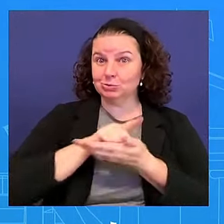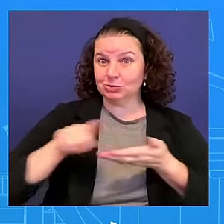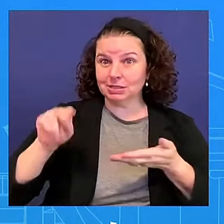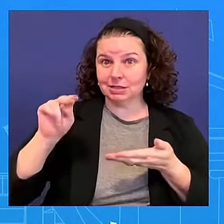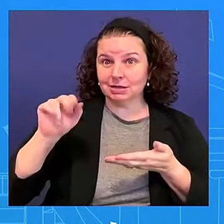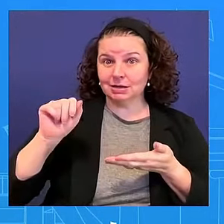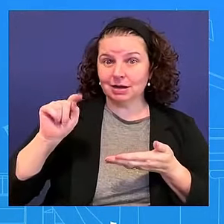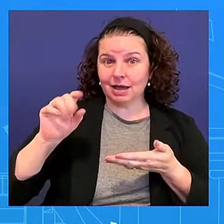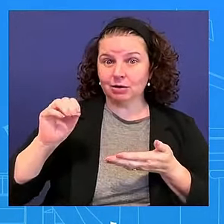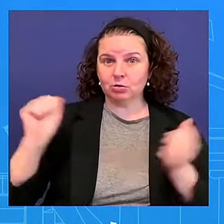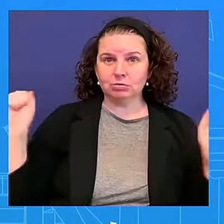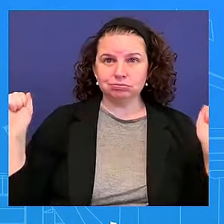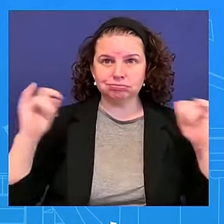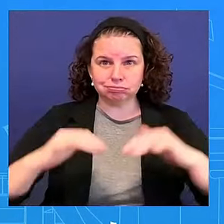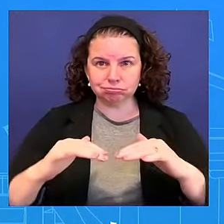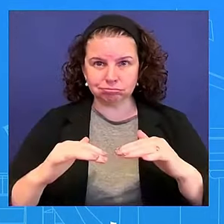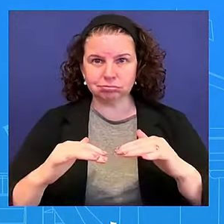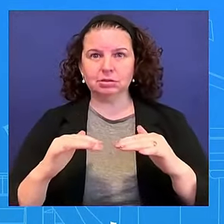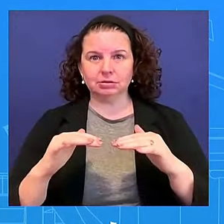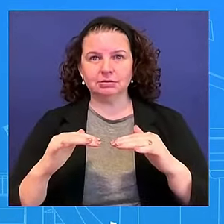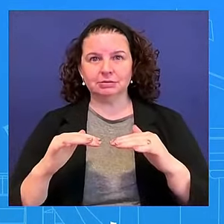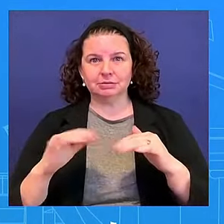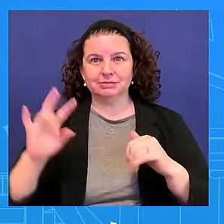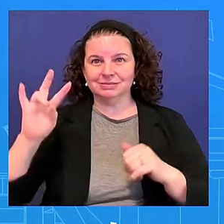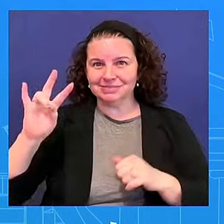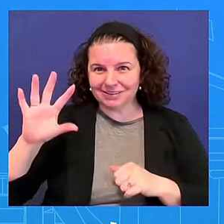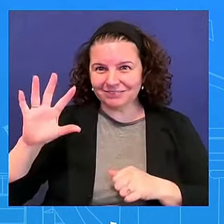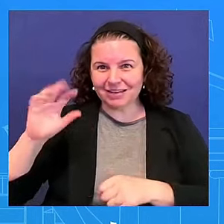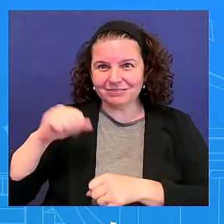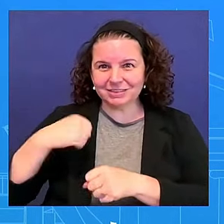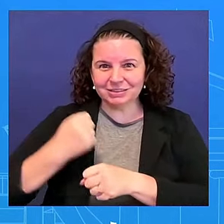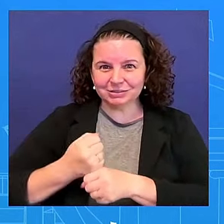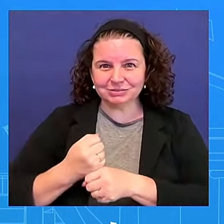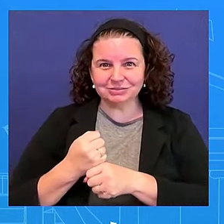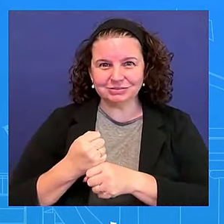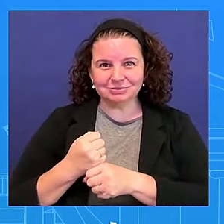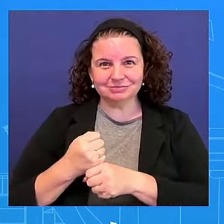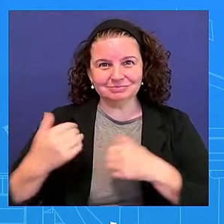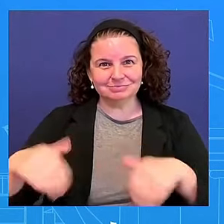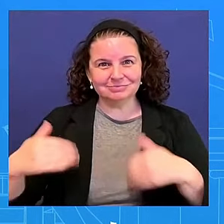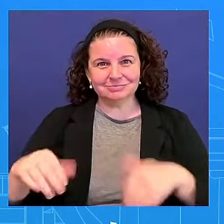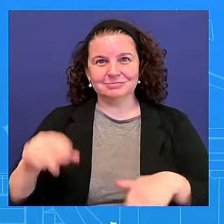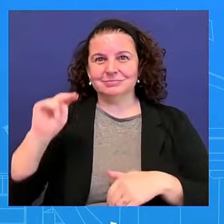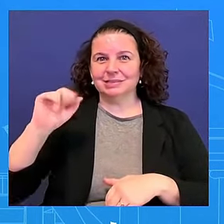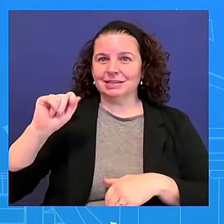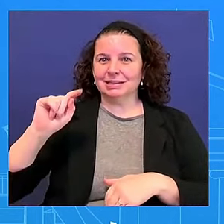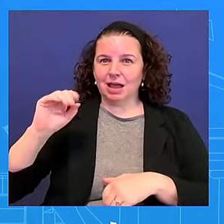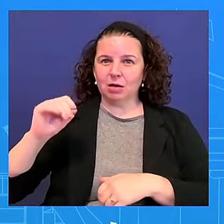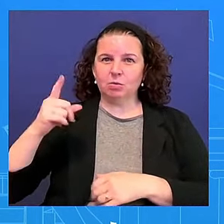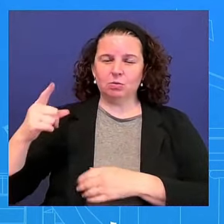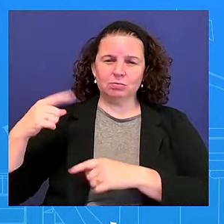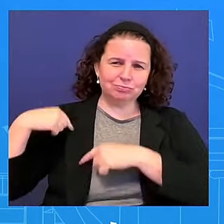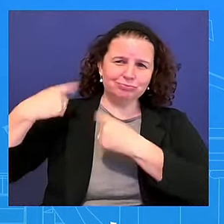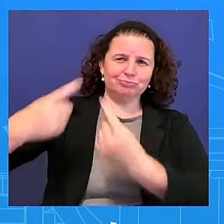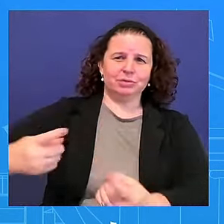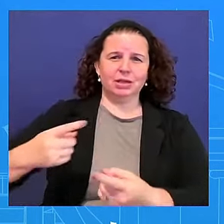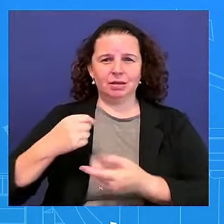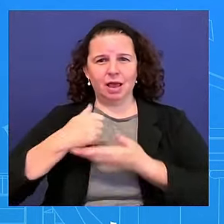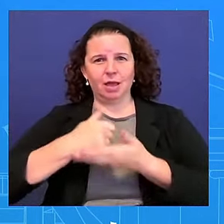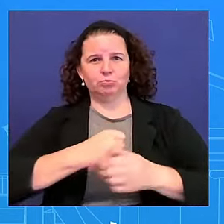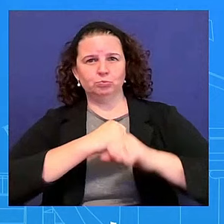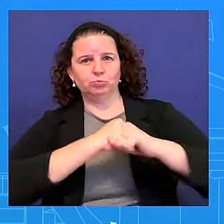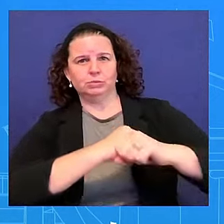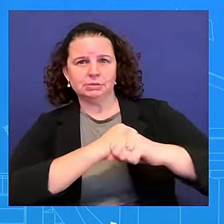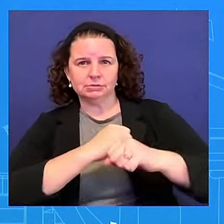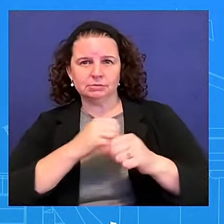not forget NATO has helped to protect Americans and also protect the world and what it's been able to do for the past 75 years.